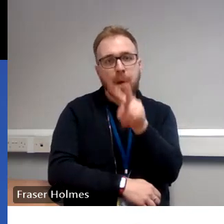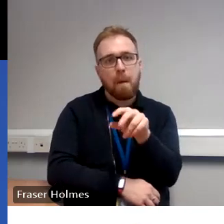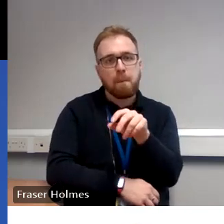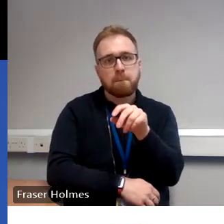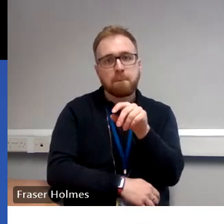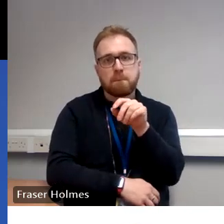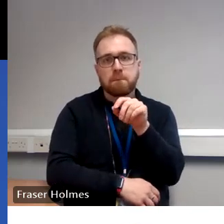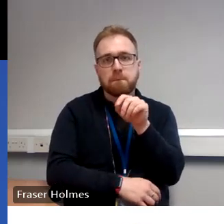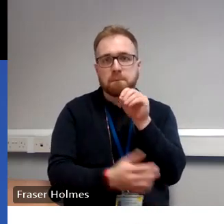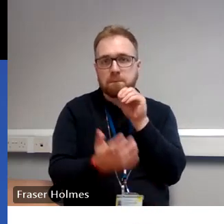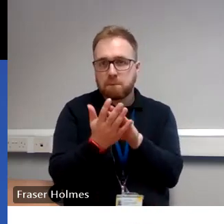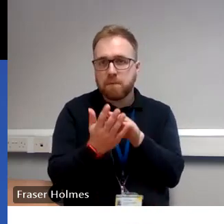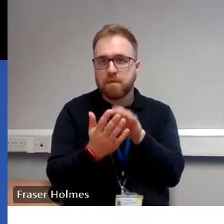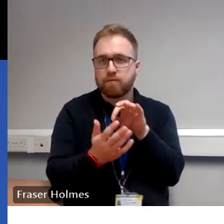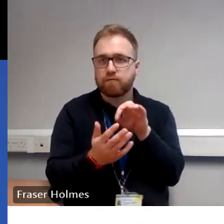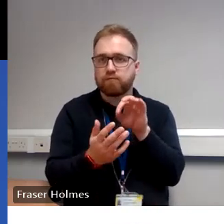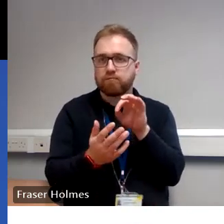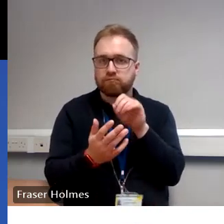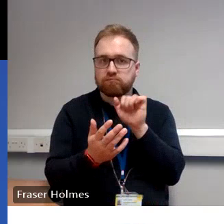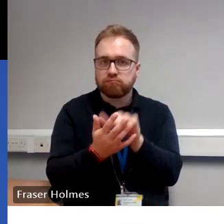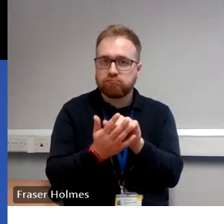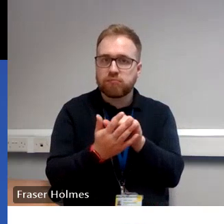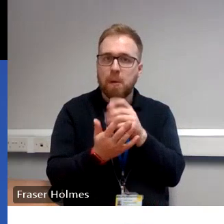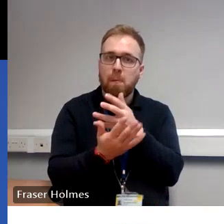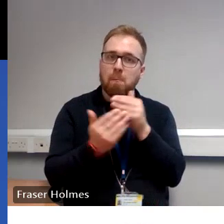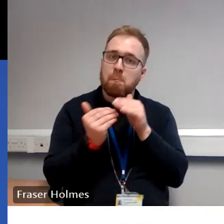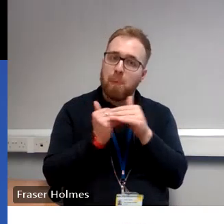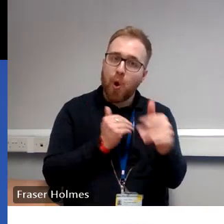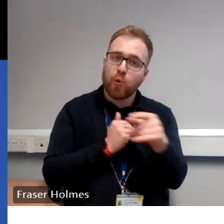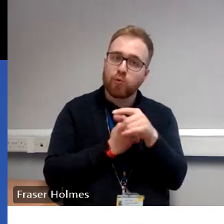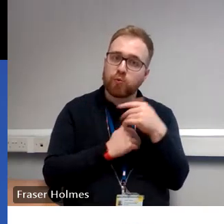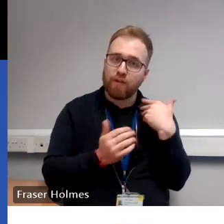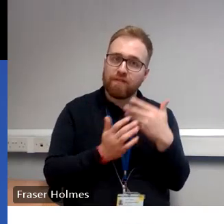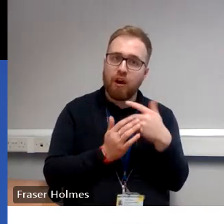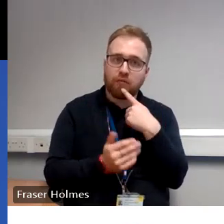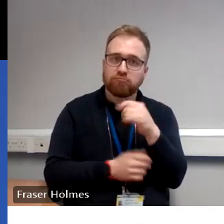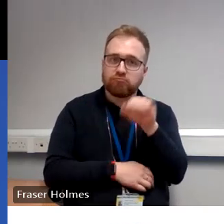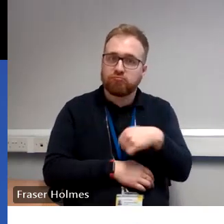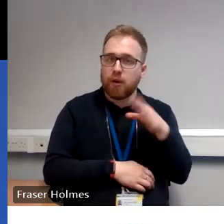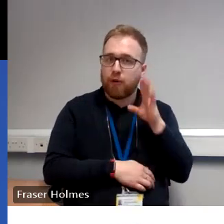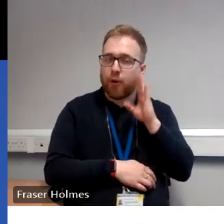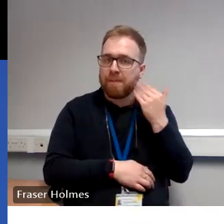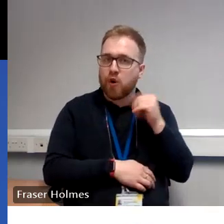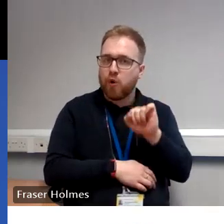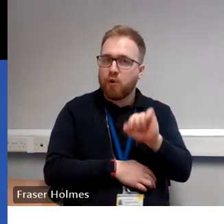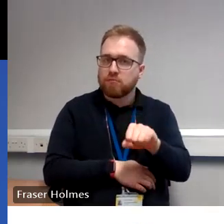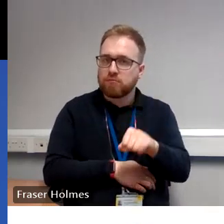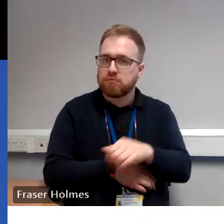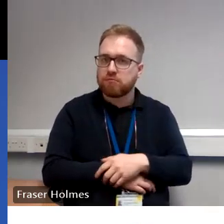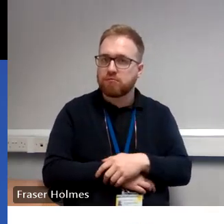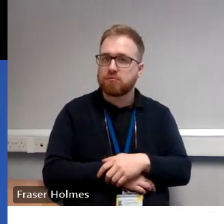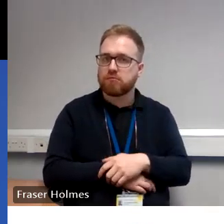already. I'm quite happy to see that most people so far have heard of social prescribing.